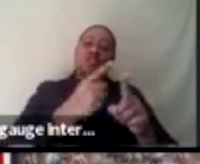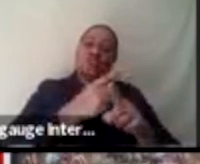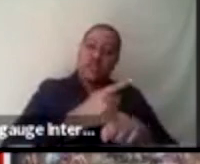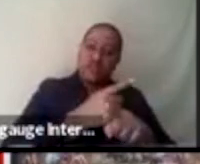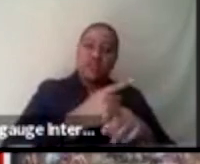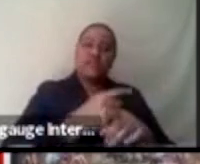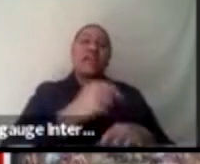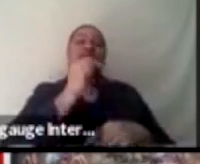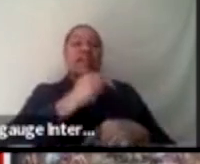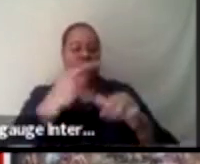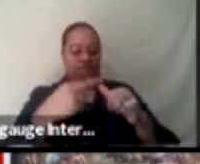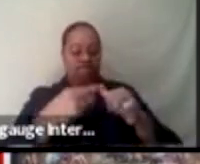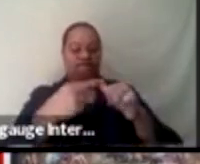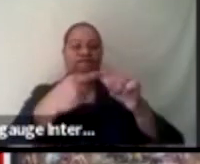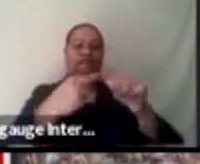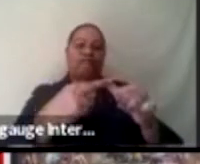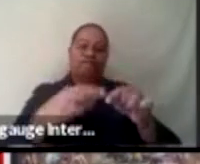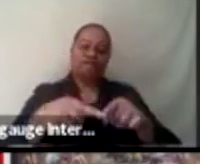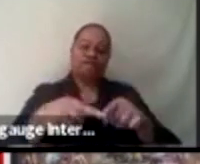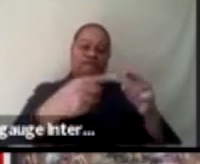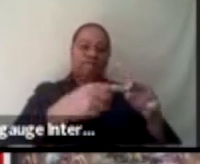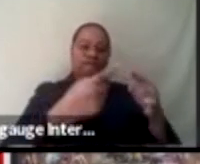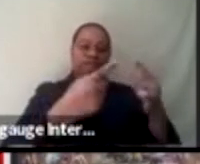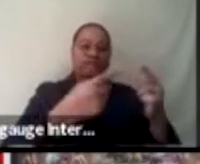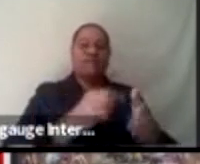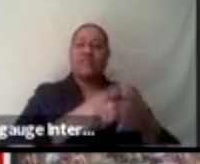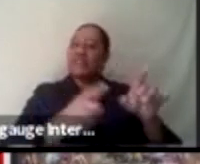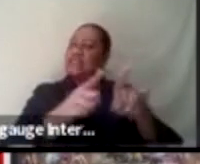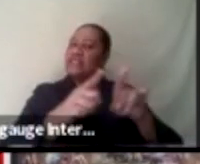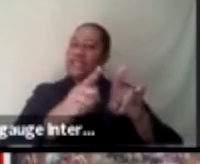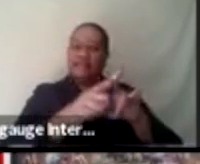to respond to multiple vulnerabilities at the same time.